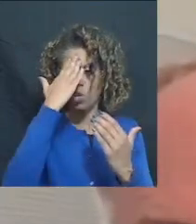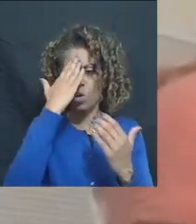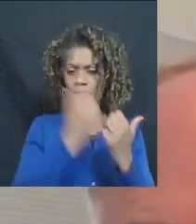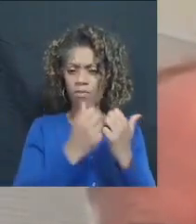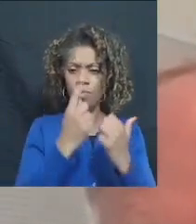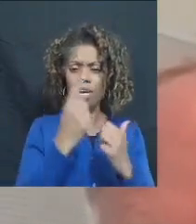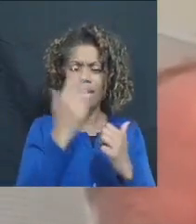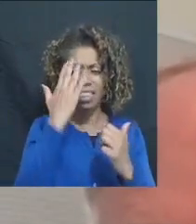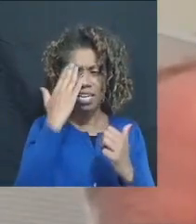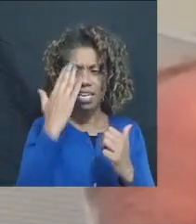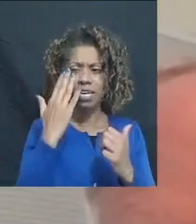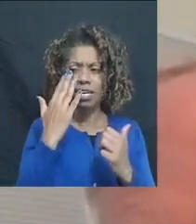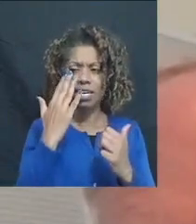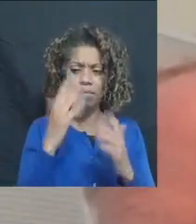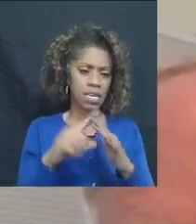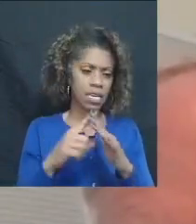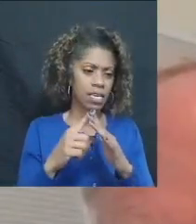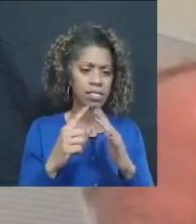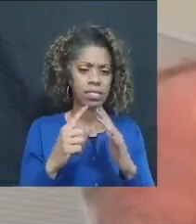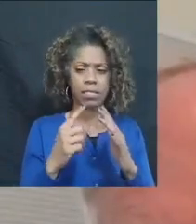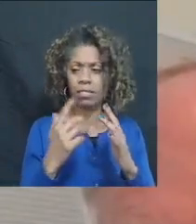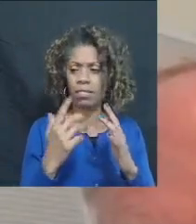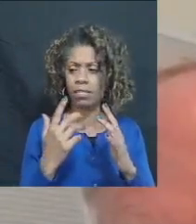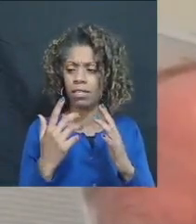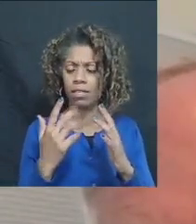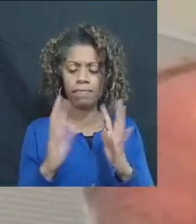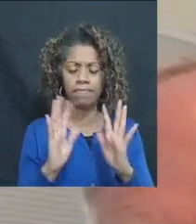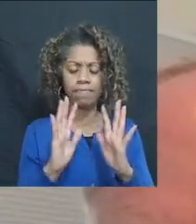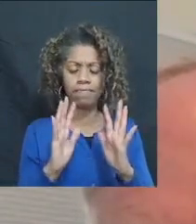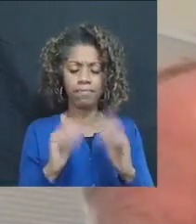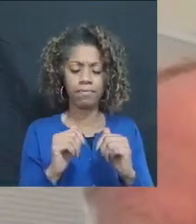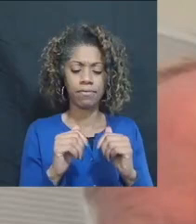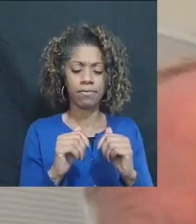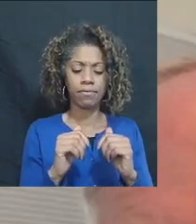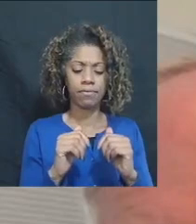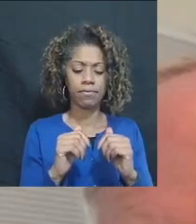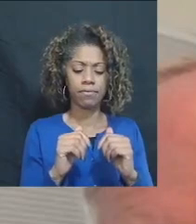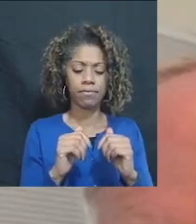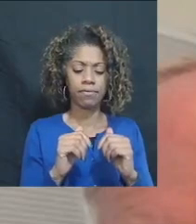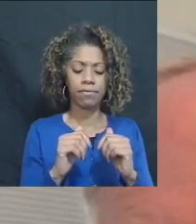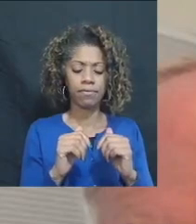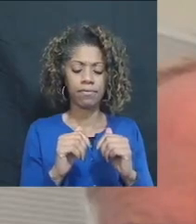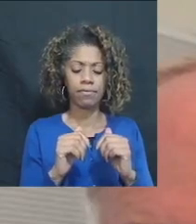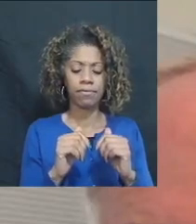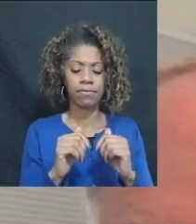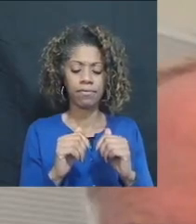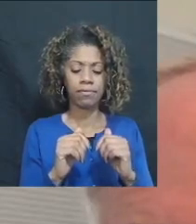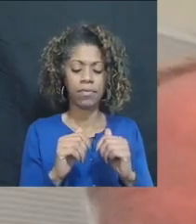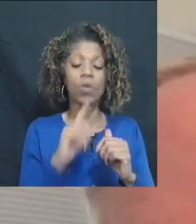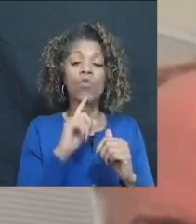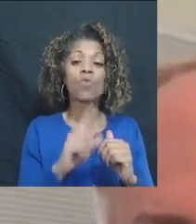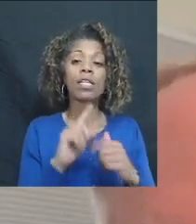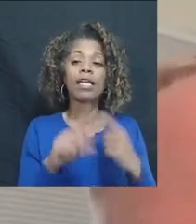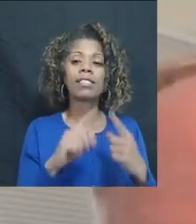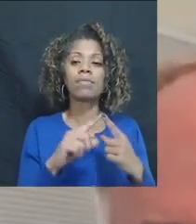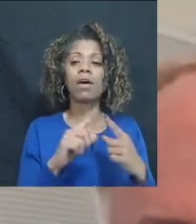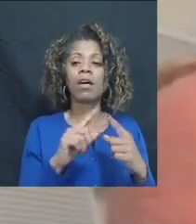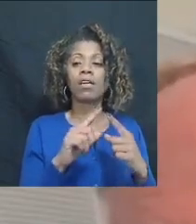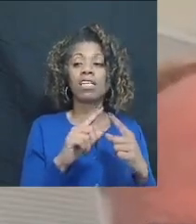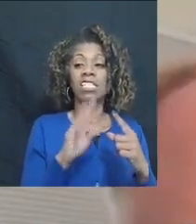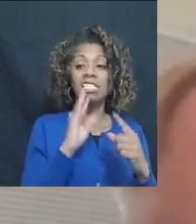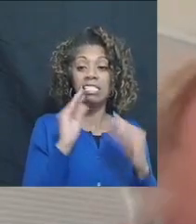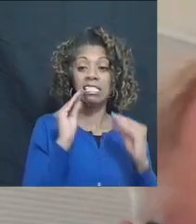you look comprehensively, you've got to look, again, systematically. It's all the way from what are we teaching in the schools? What influence can you have with